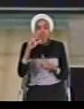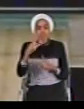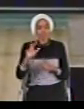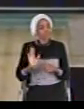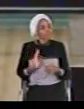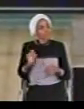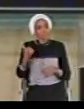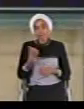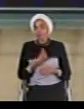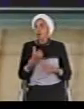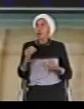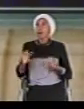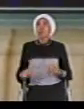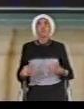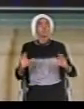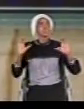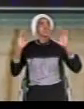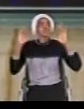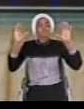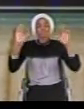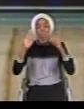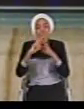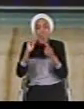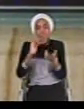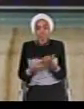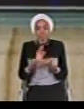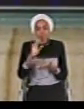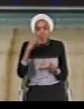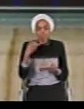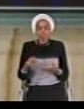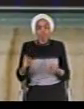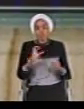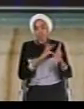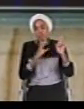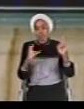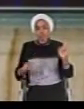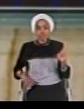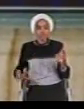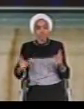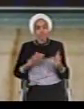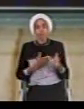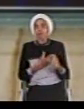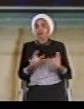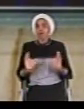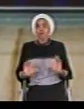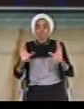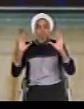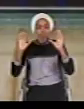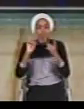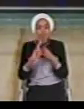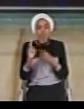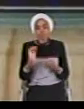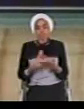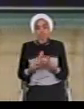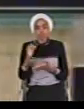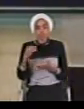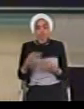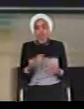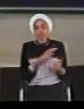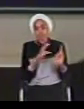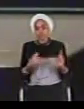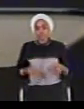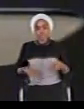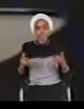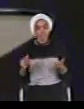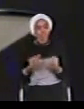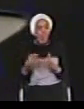our commitment to the glory of Christ. Our commitment to the glory of Christ. Now that we